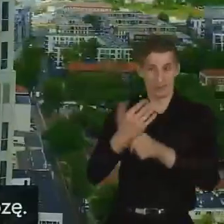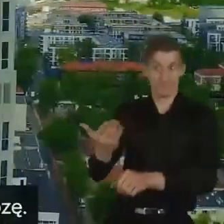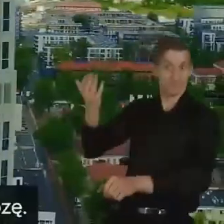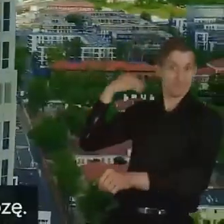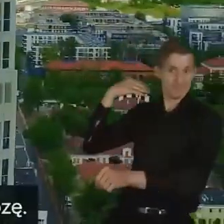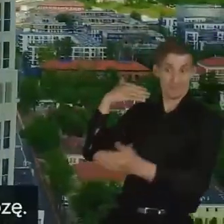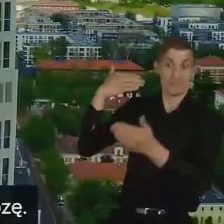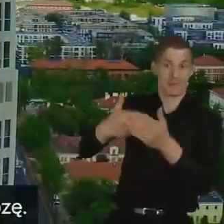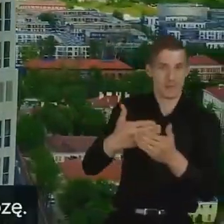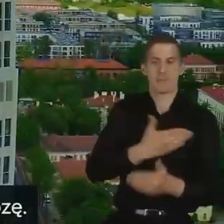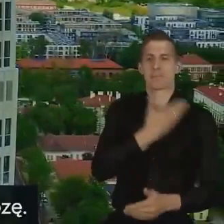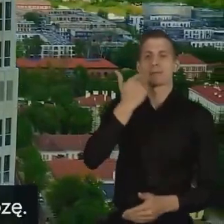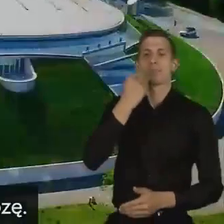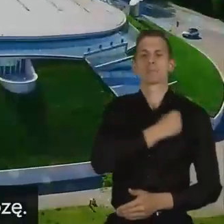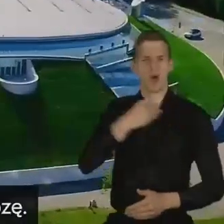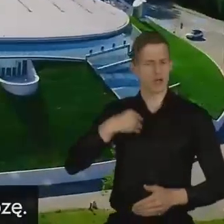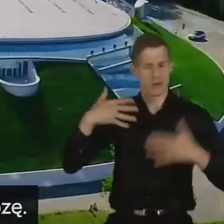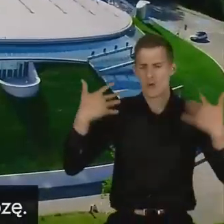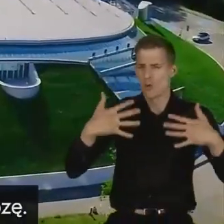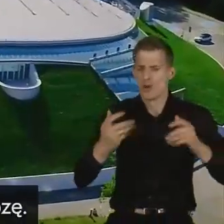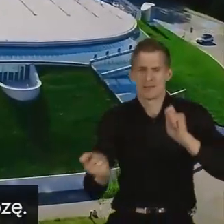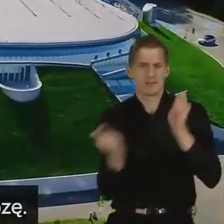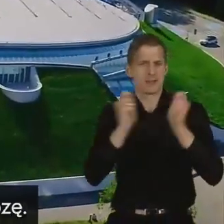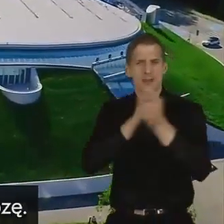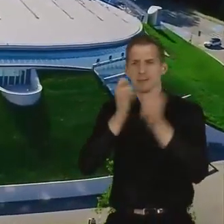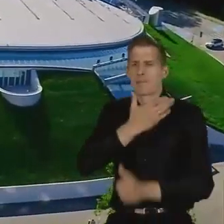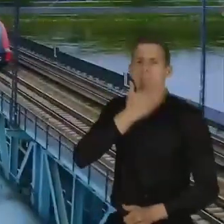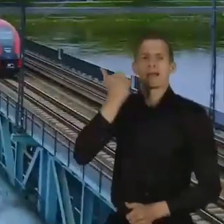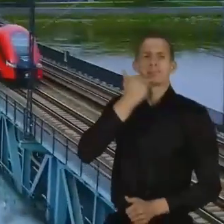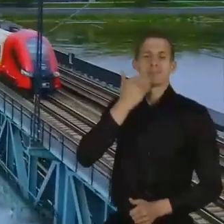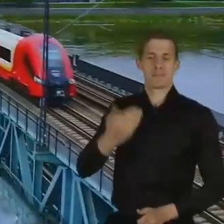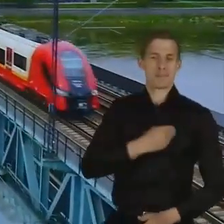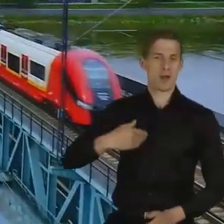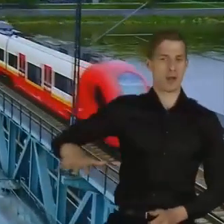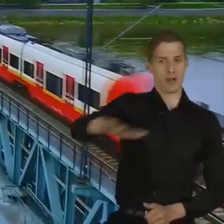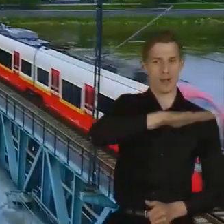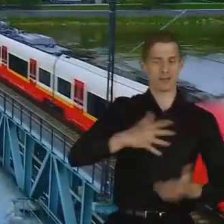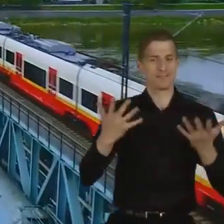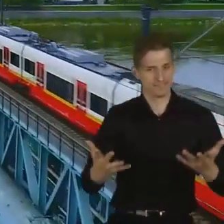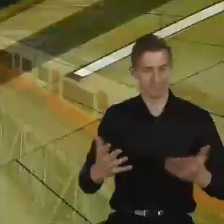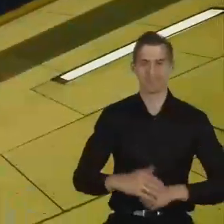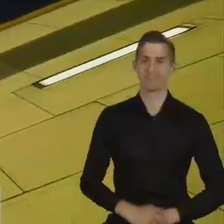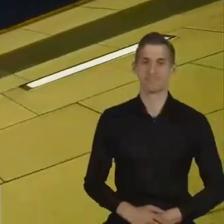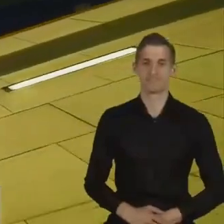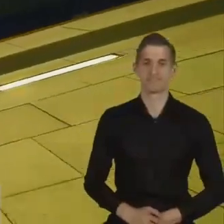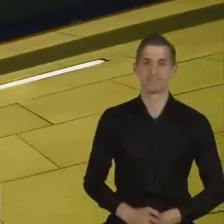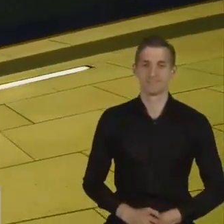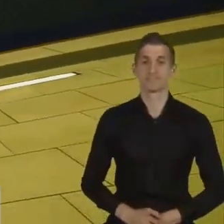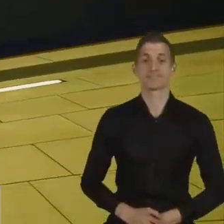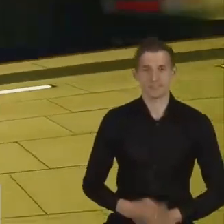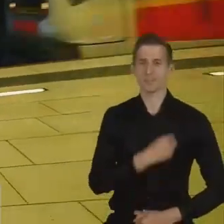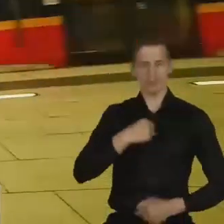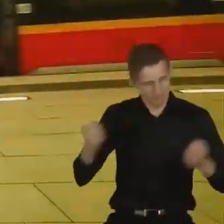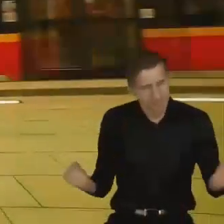Polish cities underwent a spectacular metamorphosis during the last 30 years. They aim at better and more